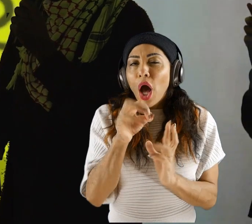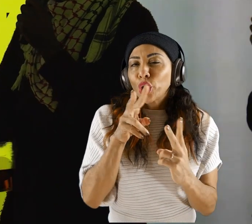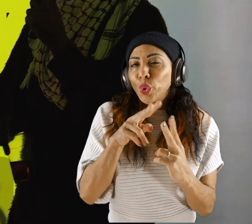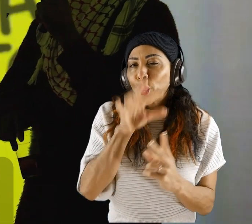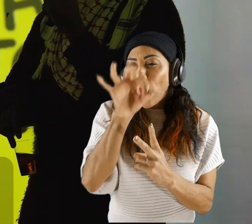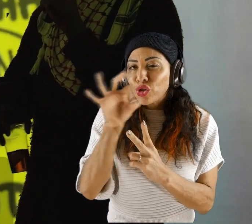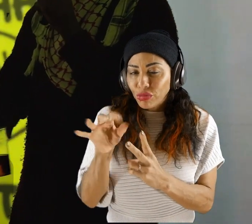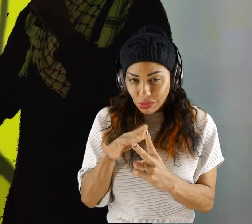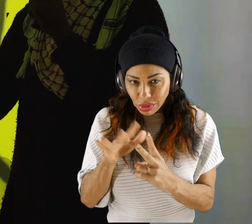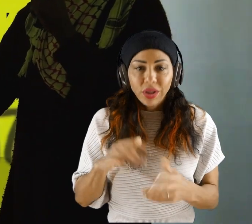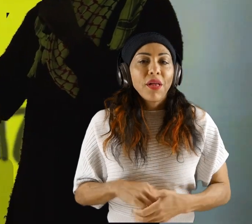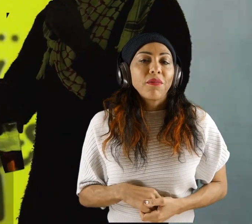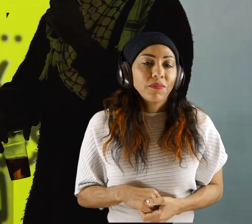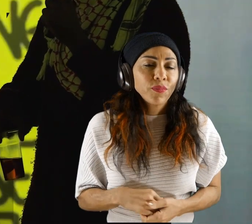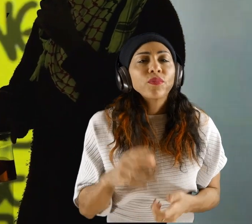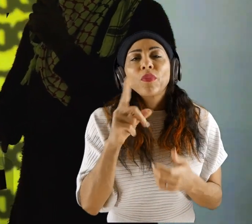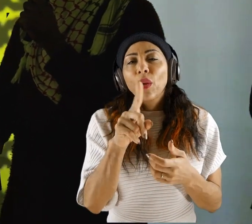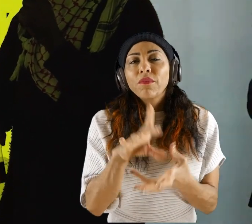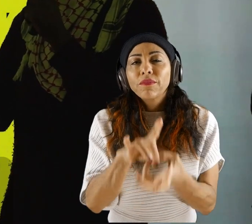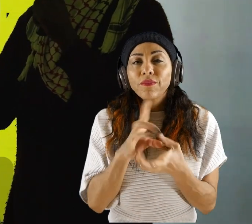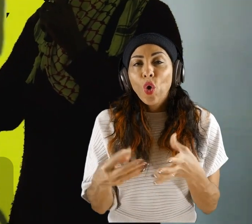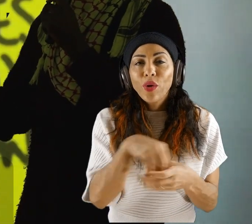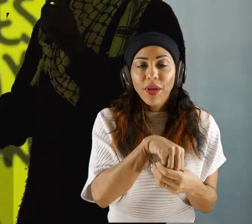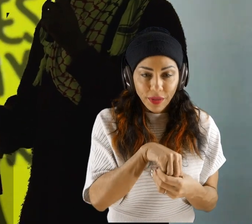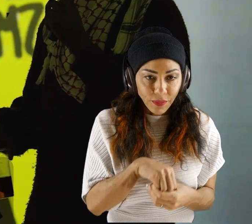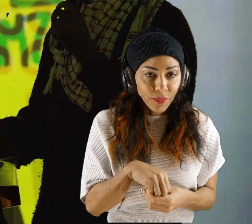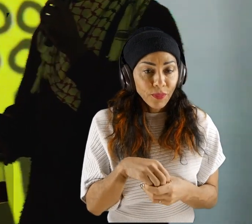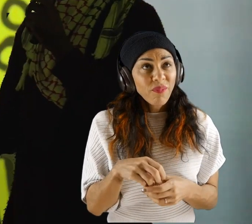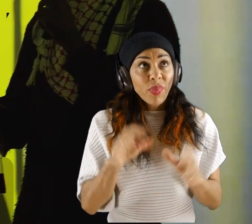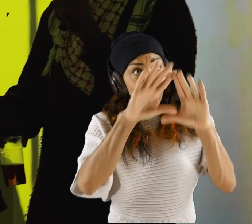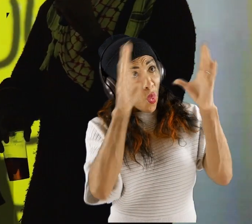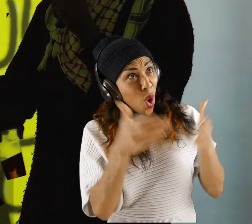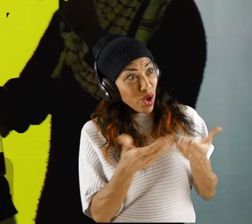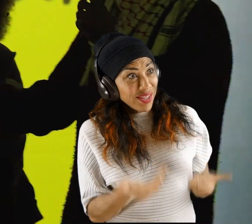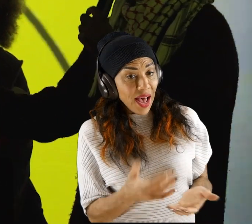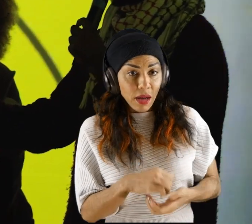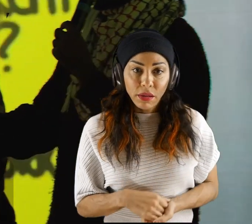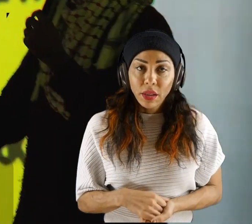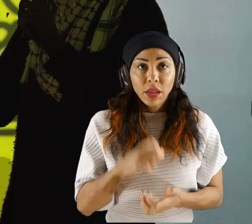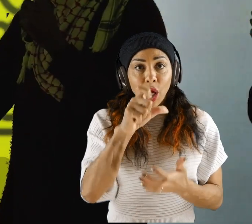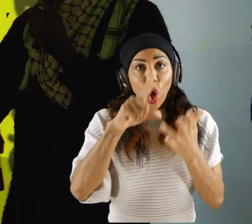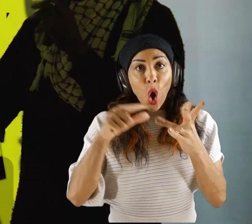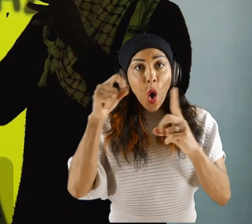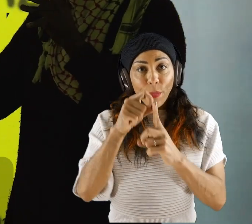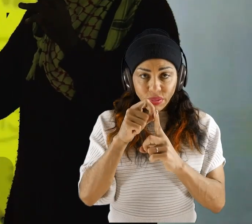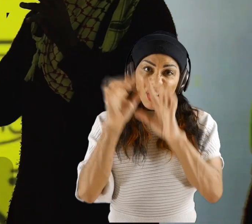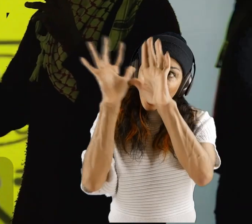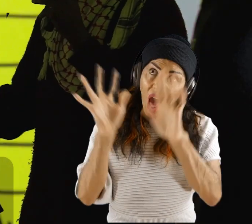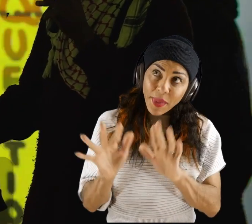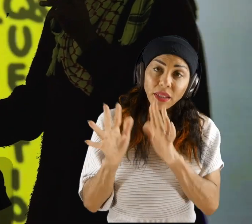One is about context. So like if we look at the world right now, it's like COP, so we understand that the